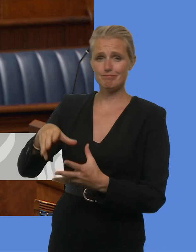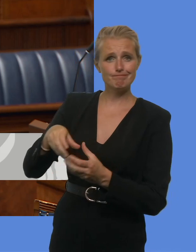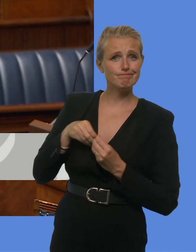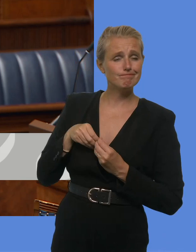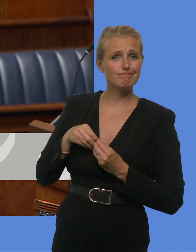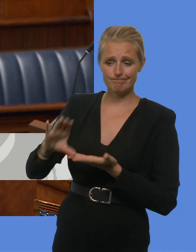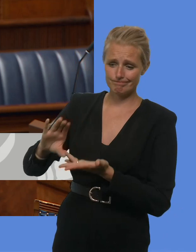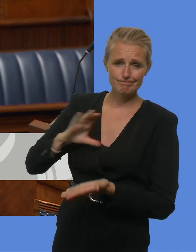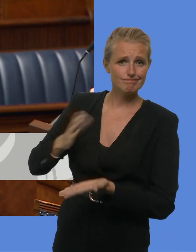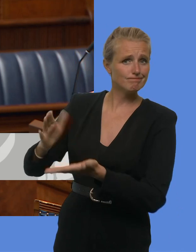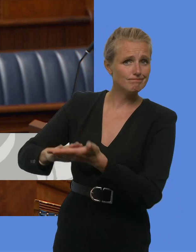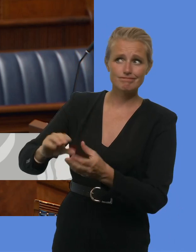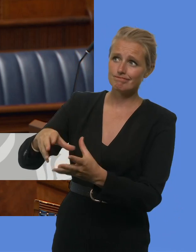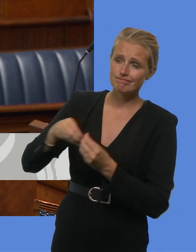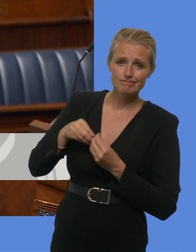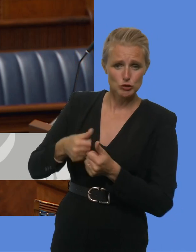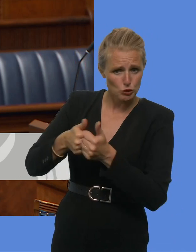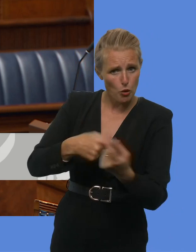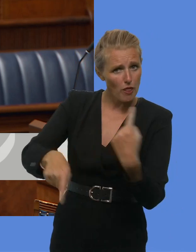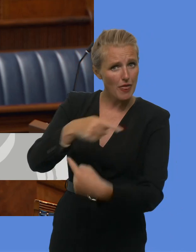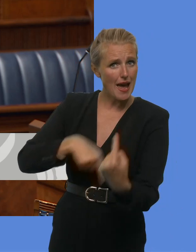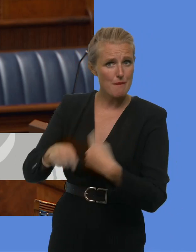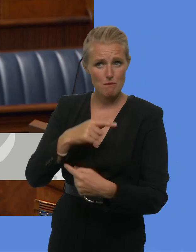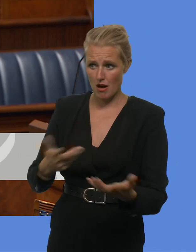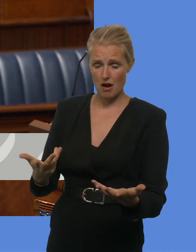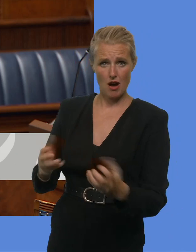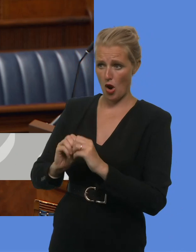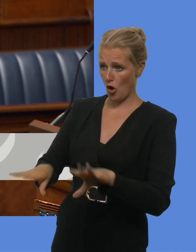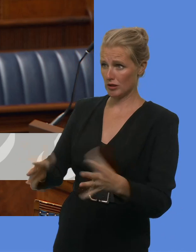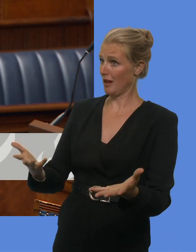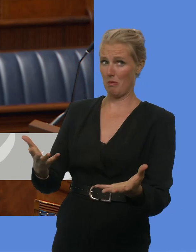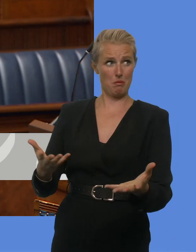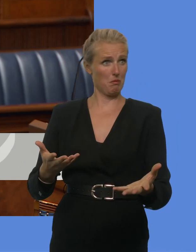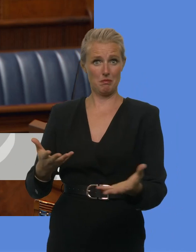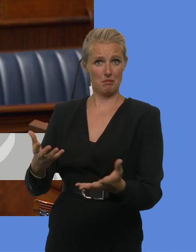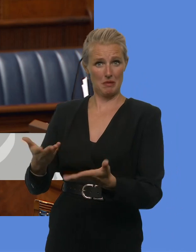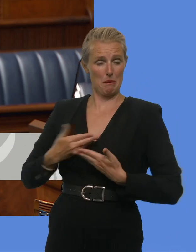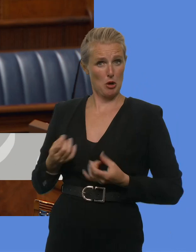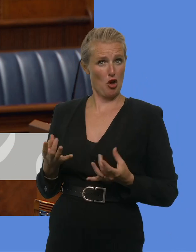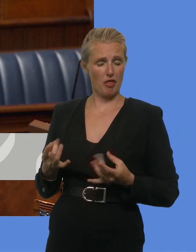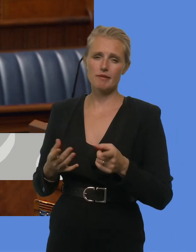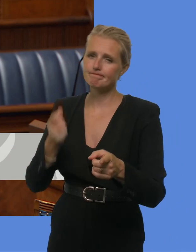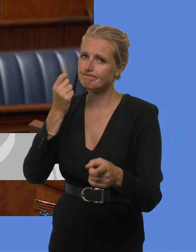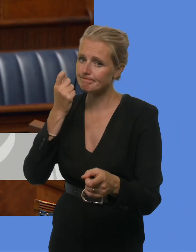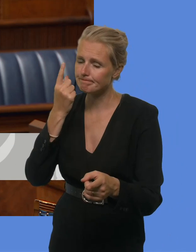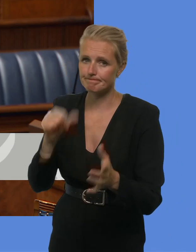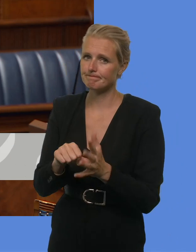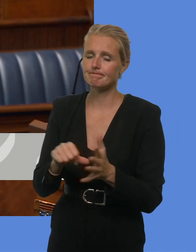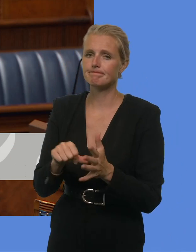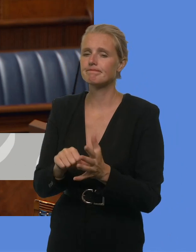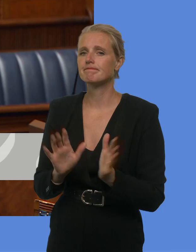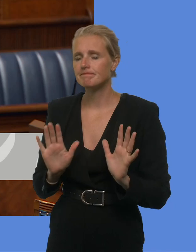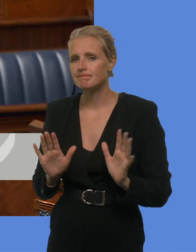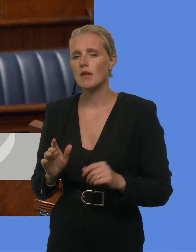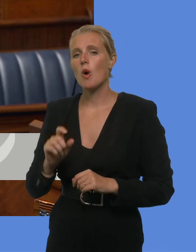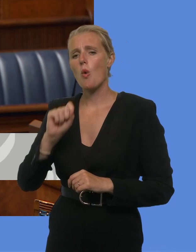to support those that lost their loved ones during the Troubles. There will